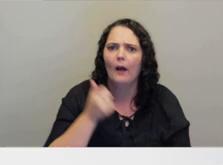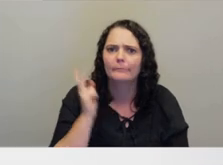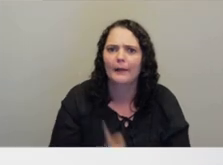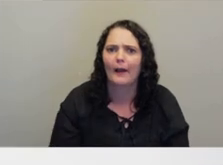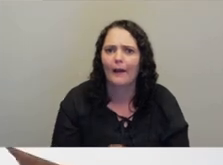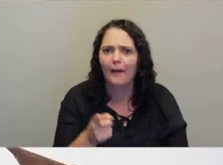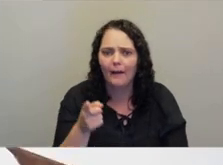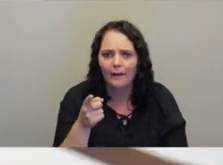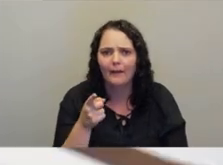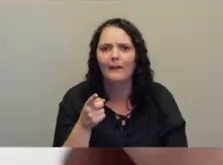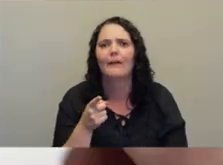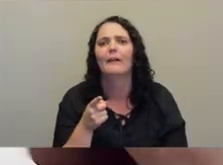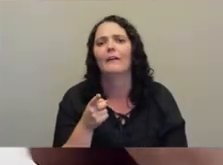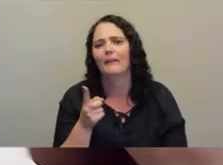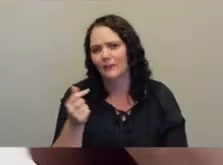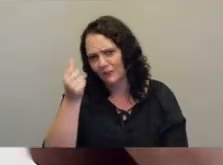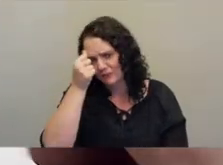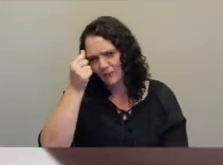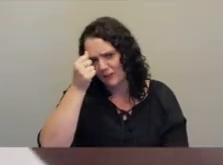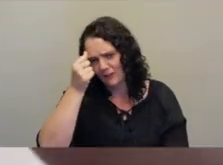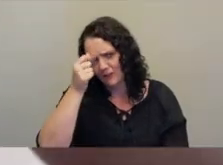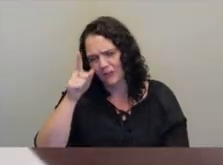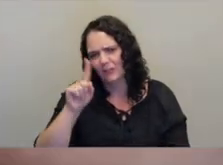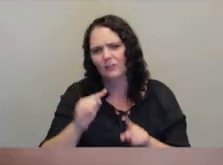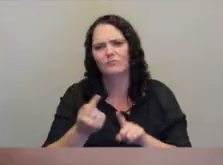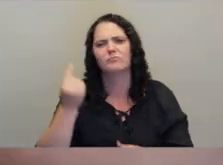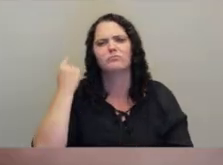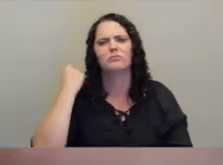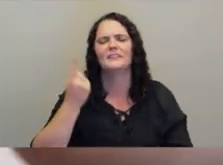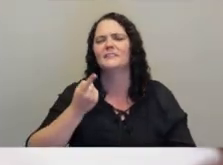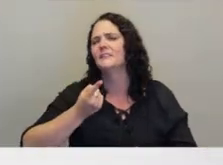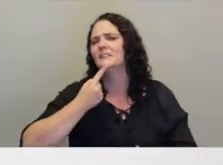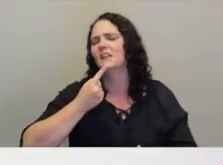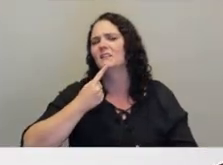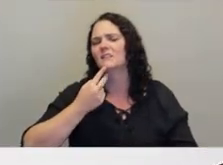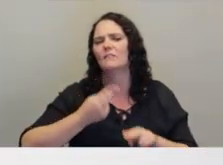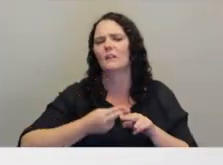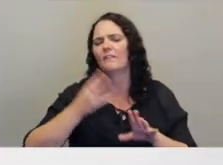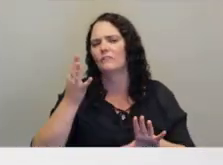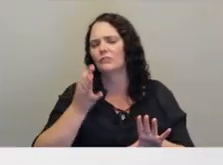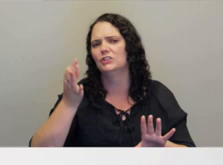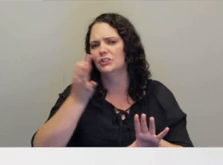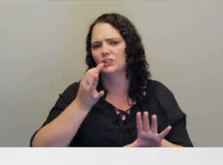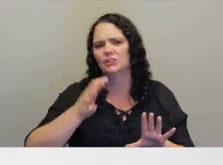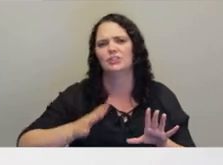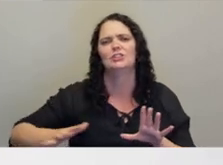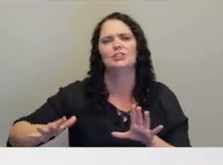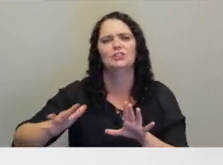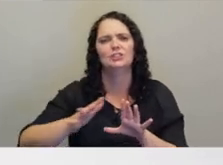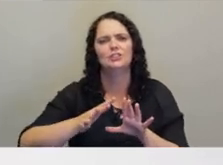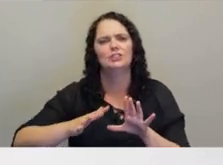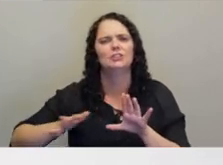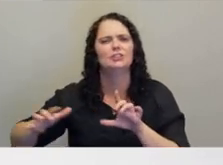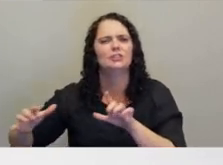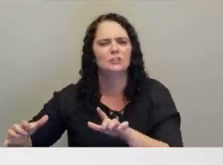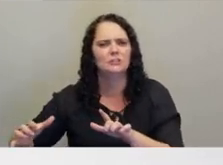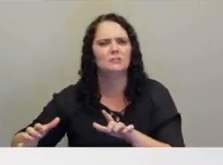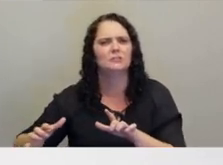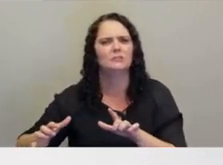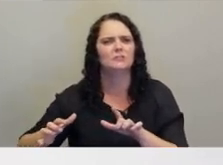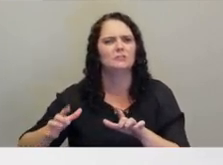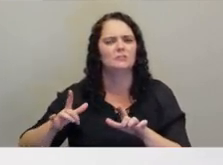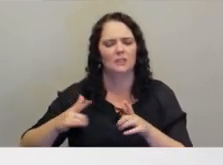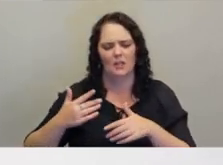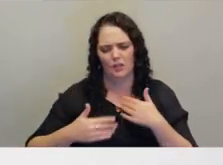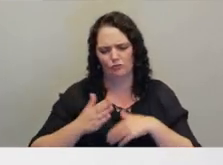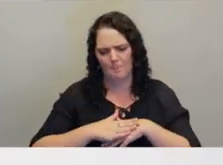epitome of French aristocratic and then petite bourgeois taste, and the thing to be avoided at all costs in the